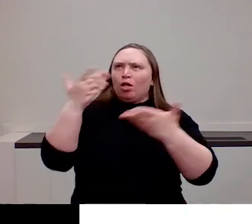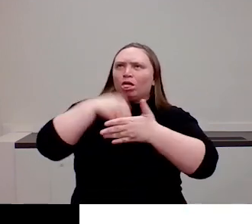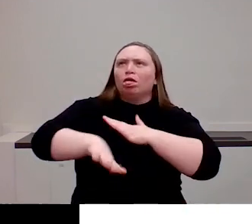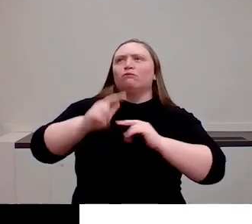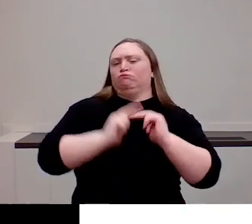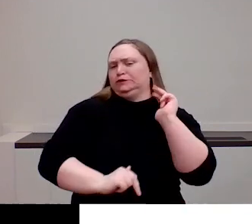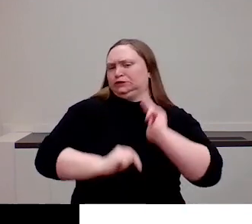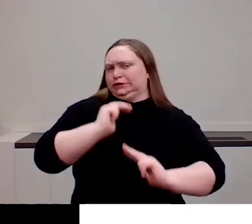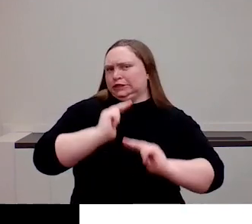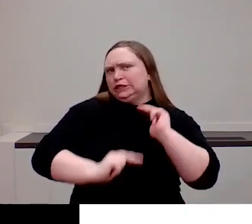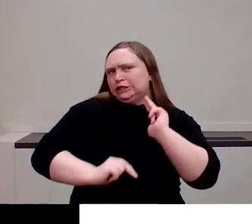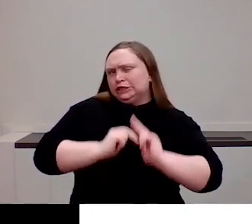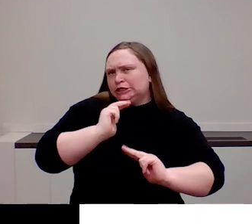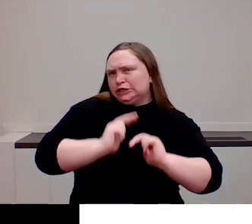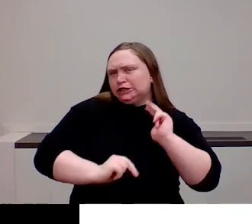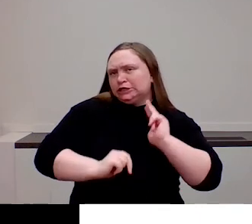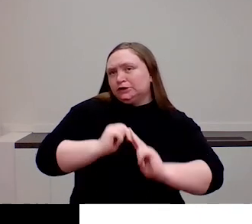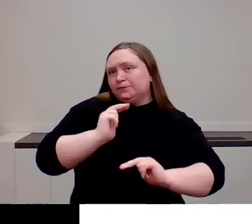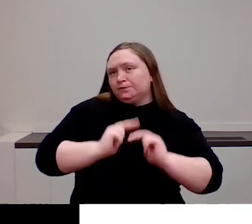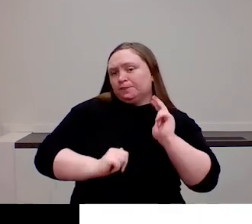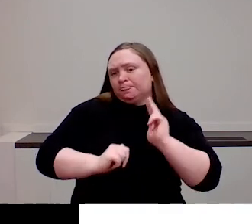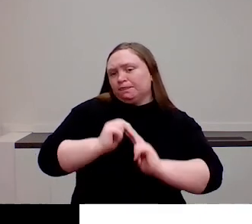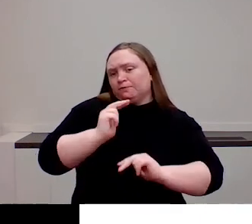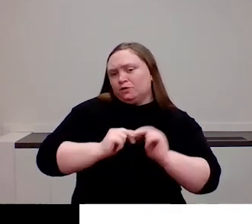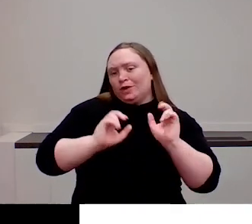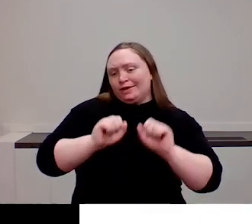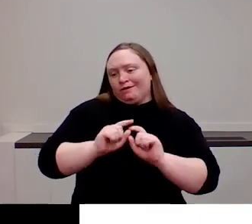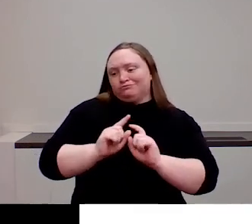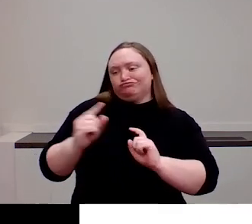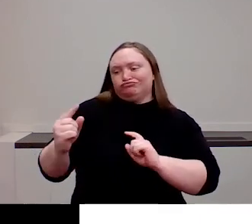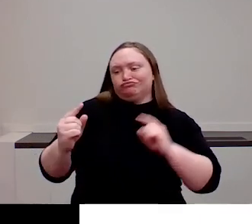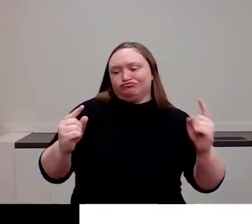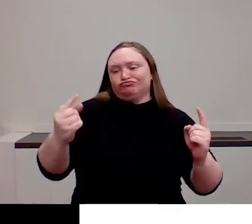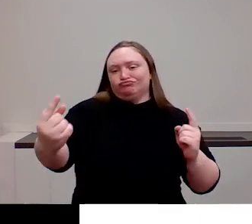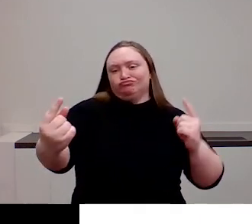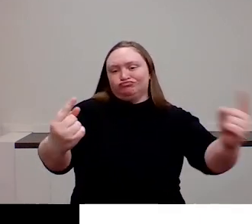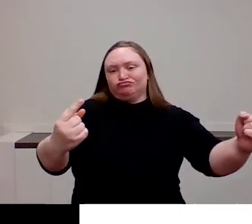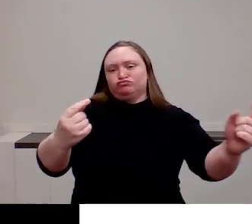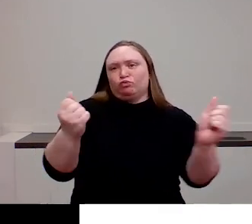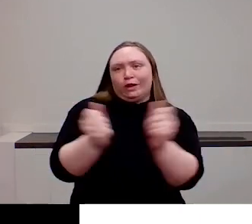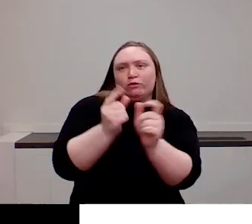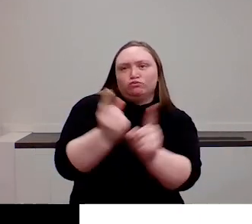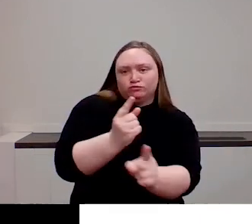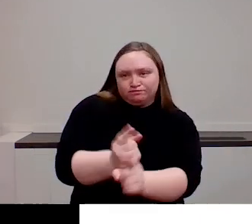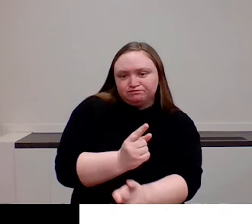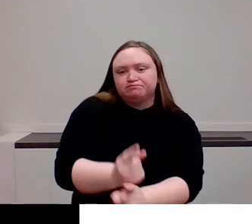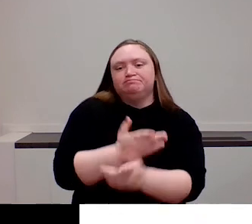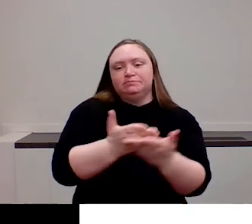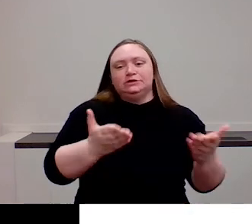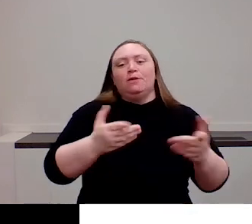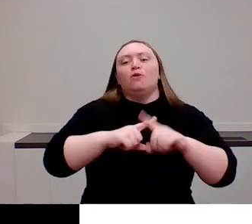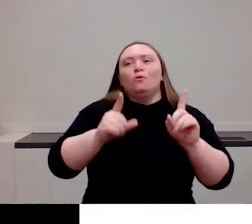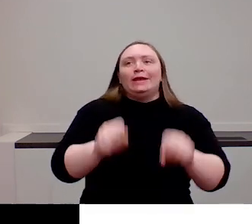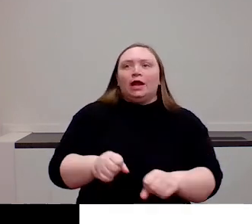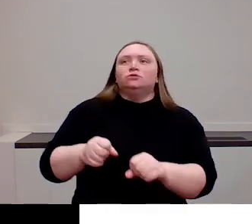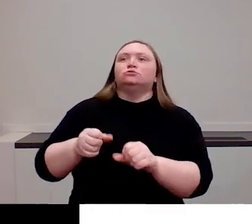building, that we would be on the dias, socially distanced with appropriate precautions and talking to